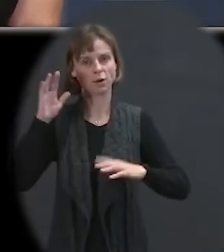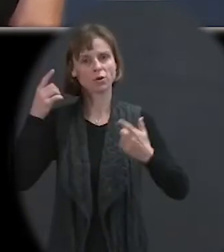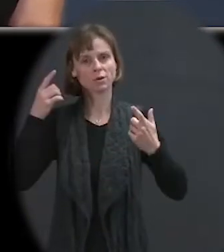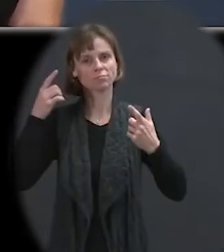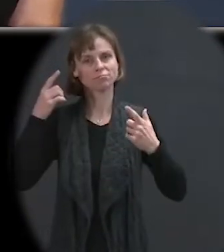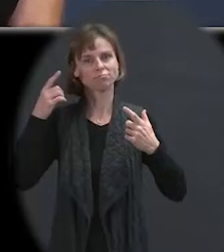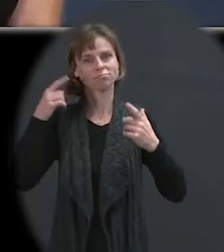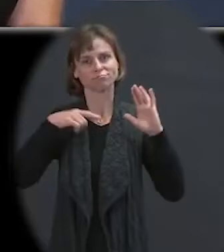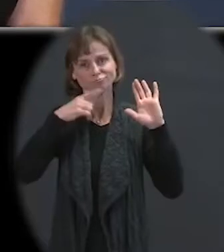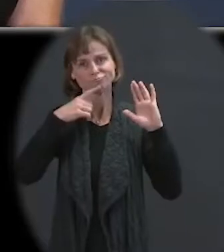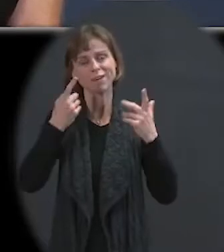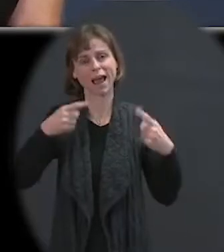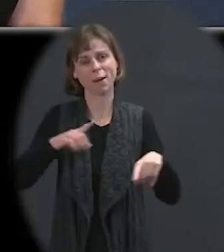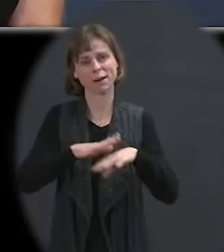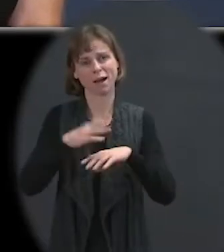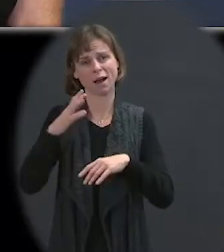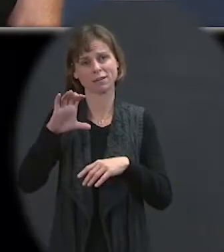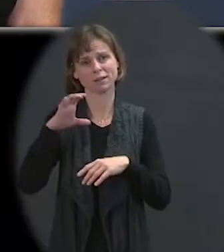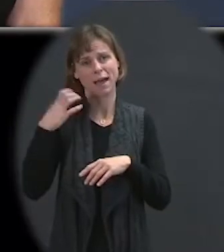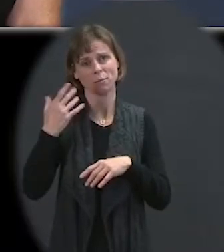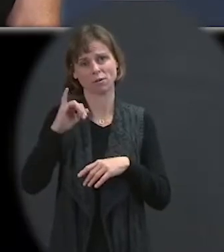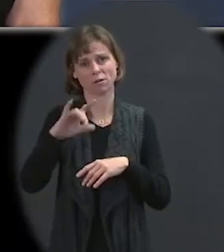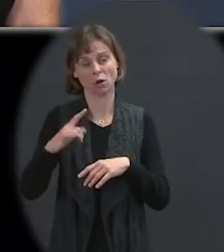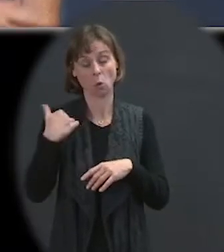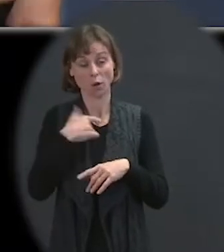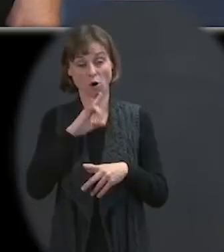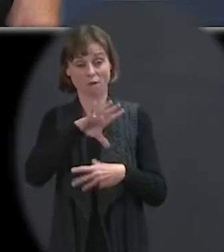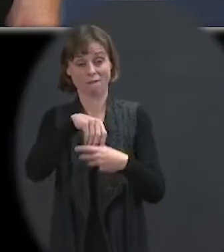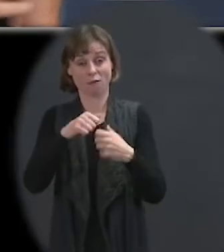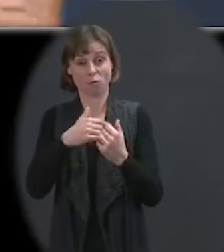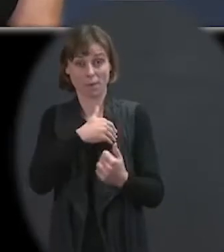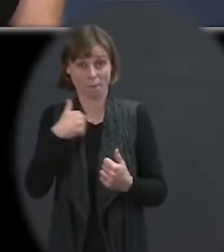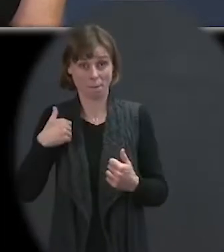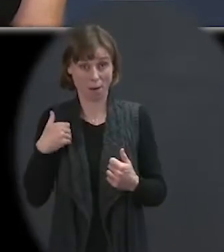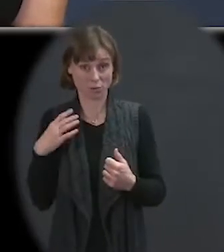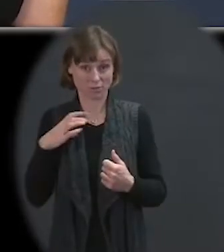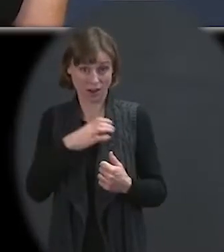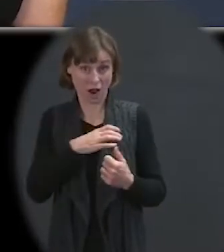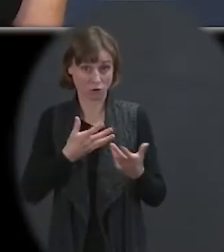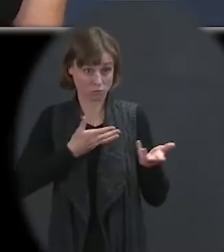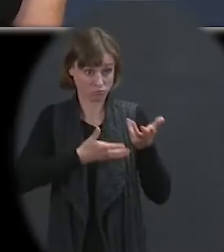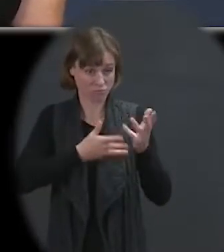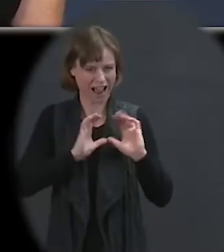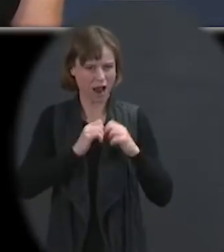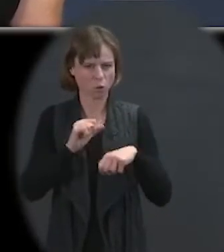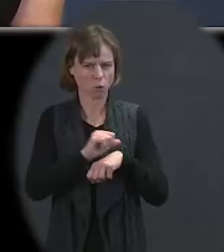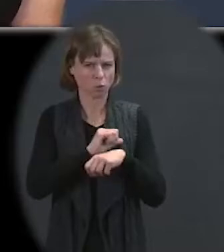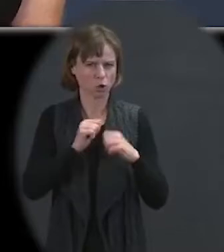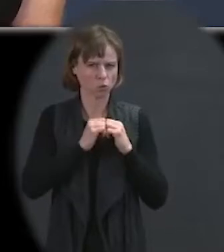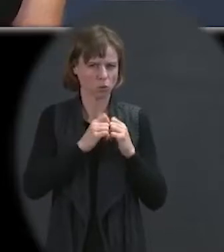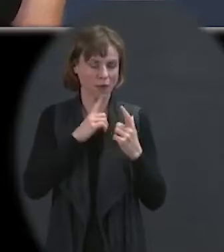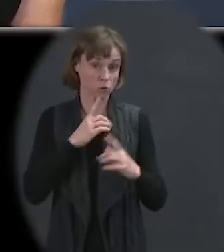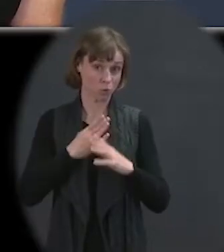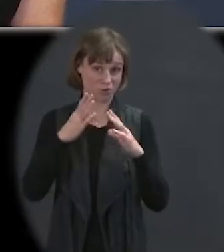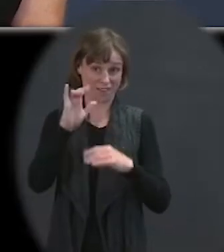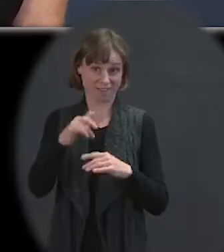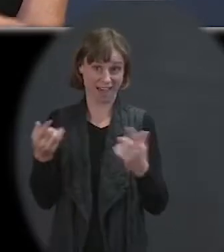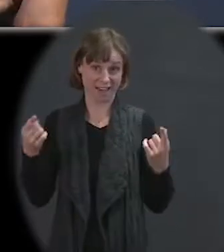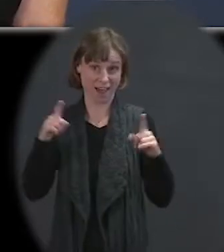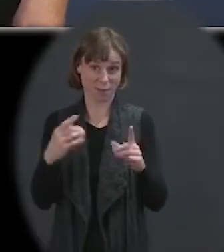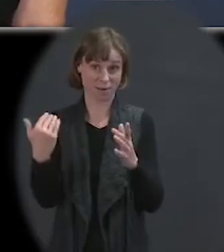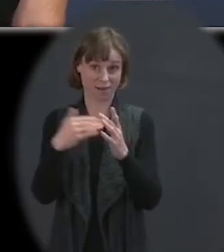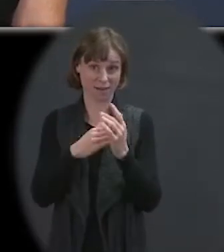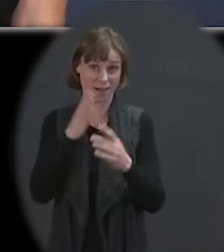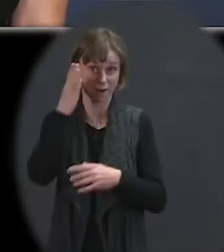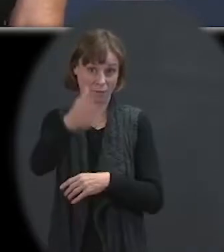engaged with members of Congress about how we can work together to address gaps and to prevent it from happening in the future. We